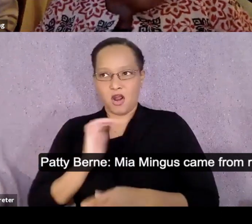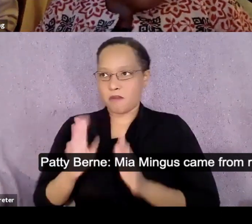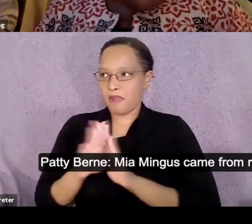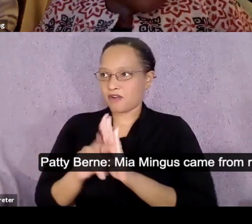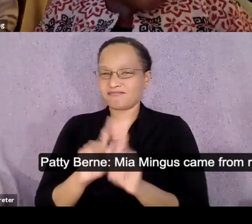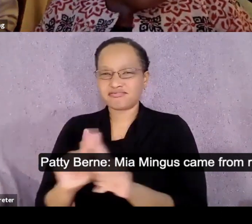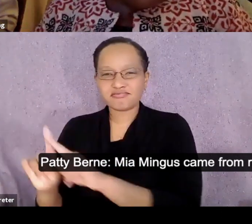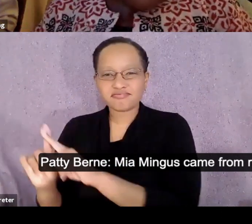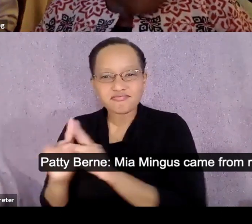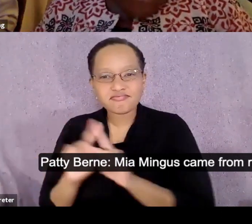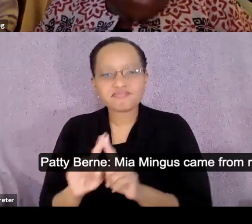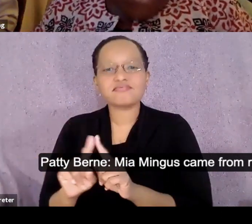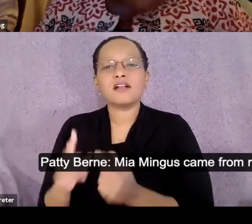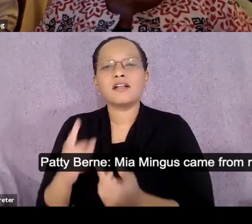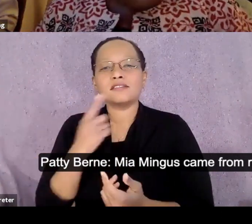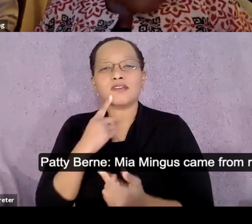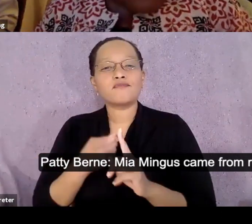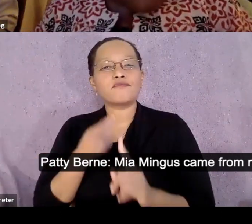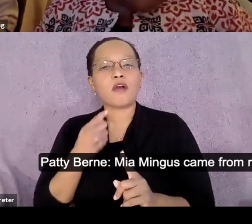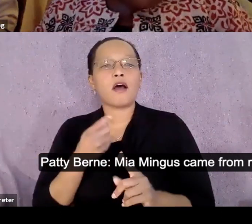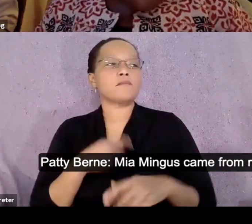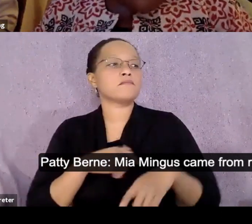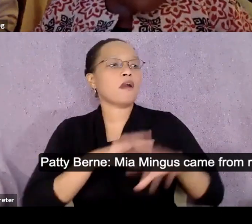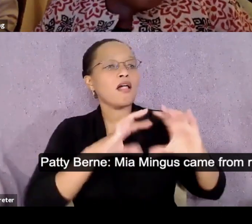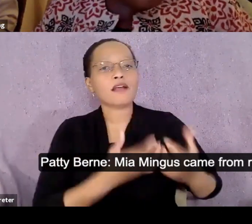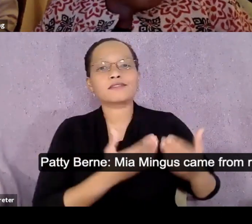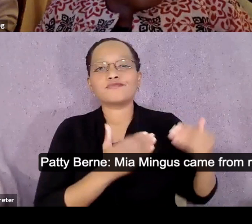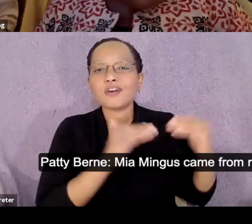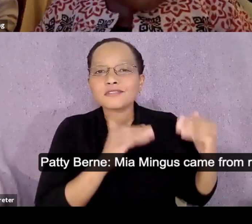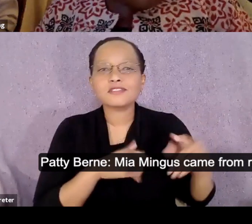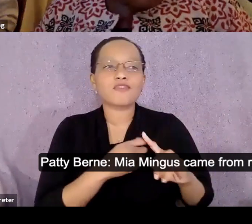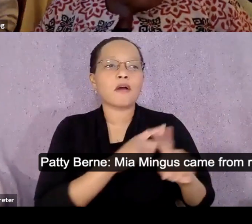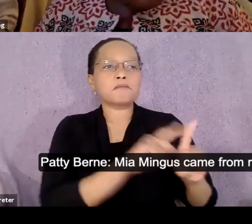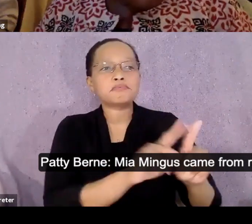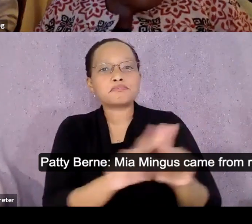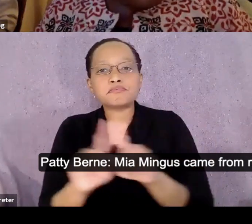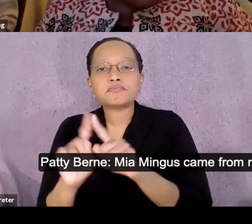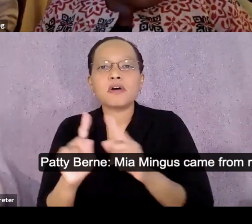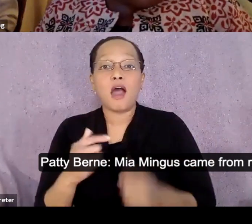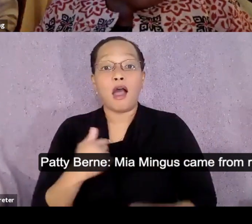from reproductive justice. I, at the time, was coming from